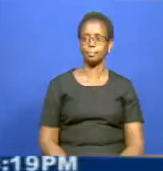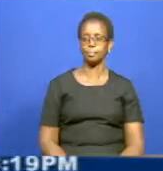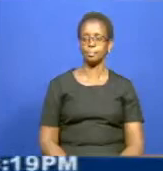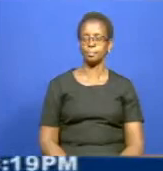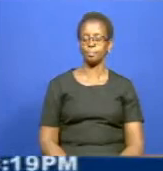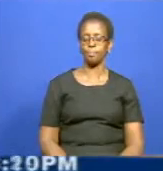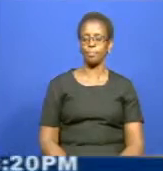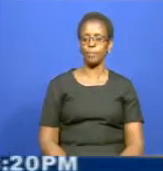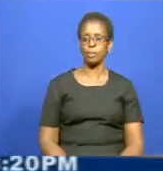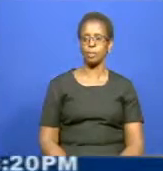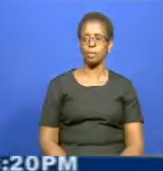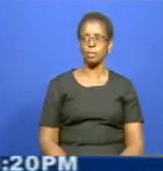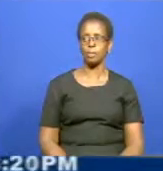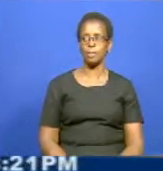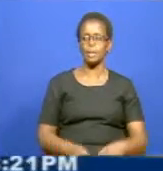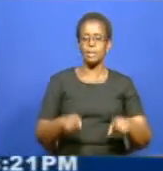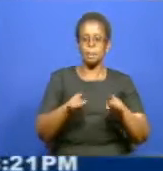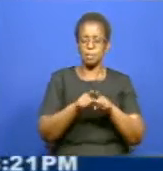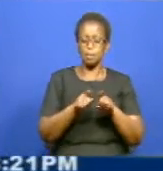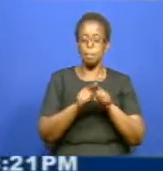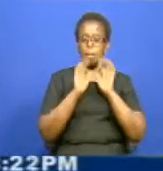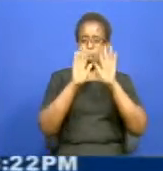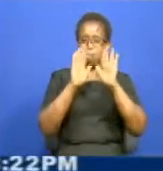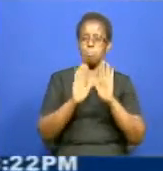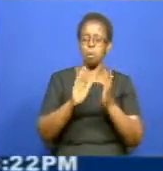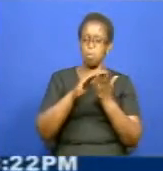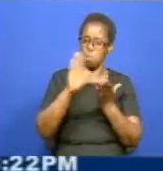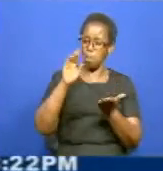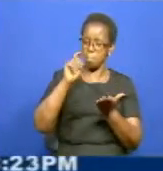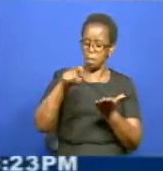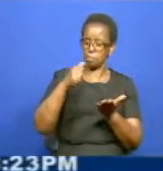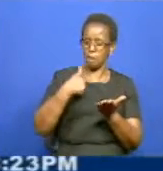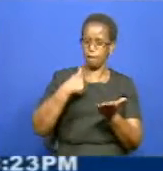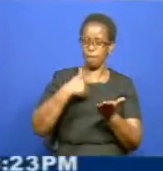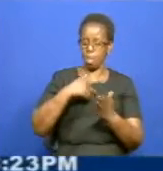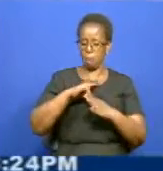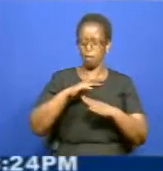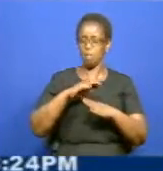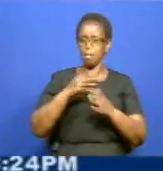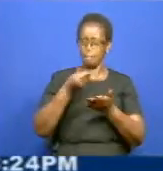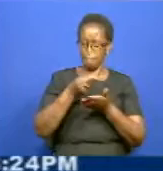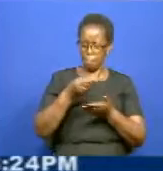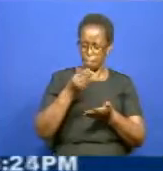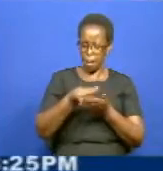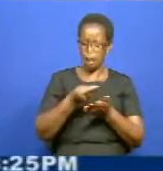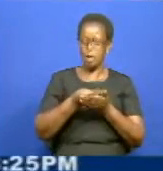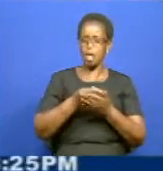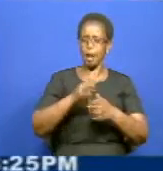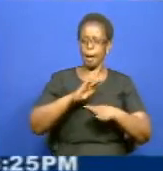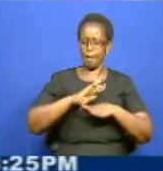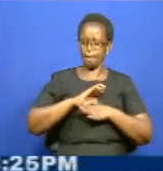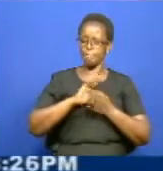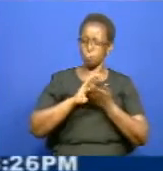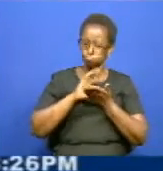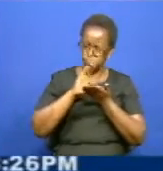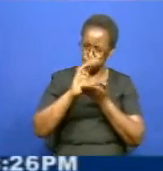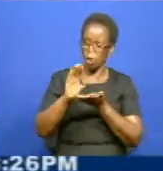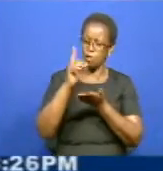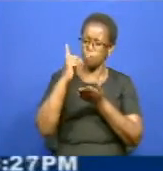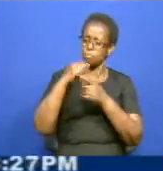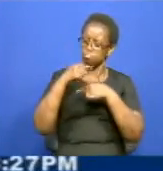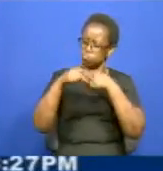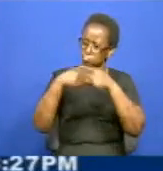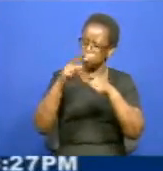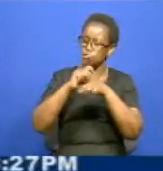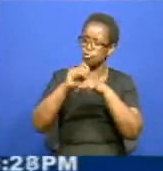That there is need for sufficient resource to allocation for continuous training and capacity building to teachers,